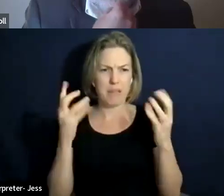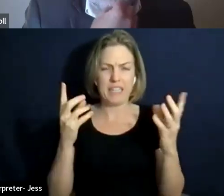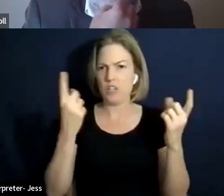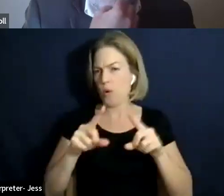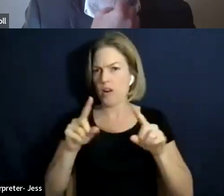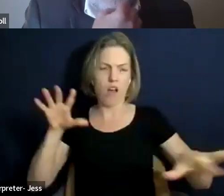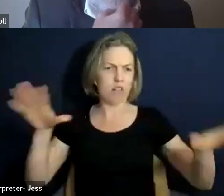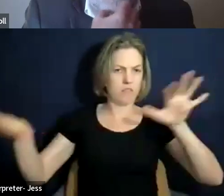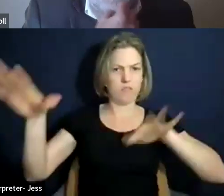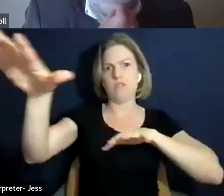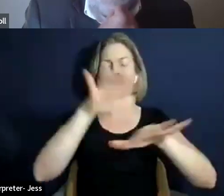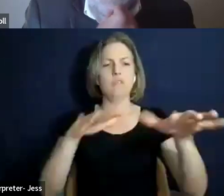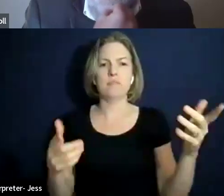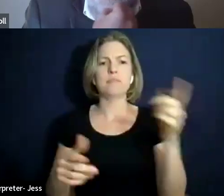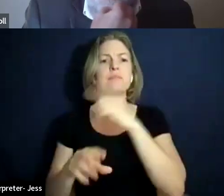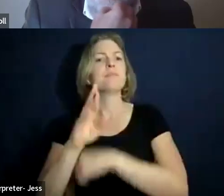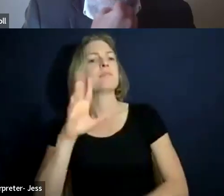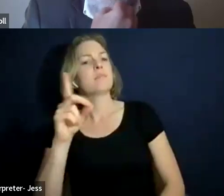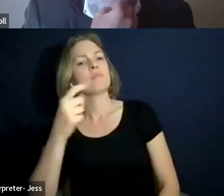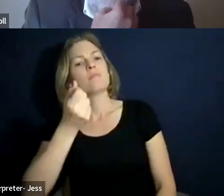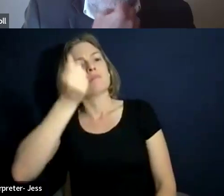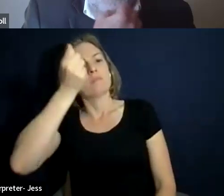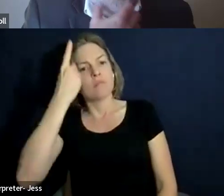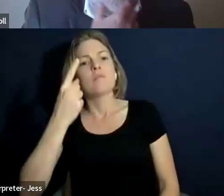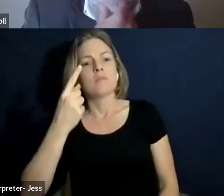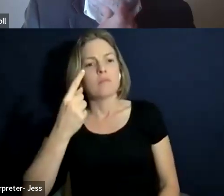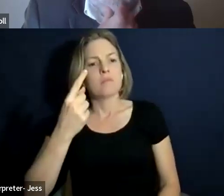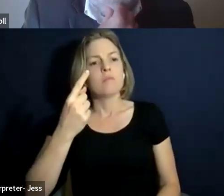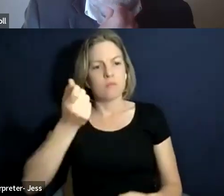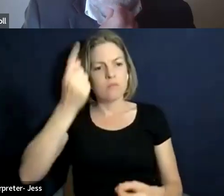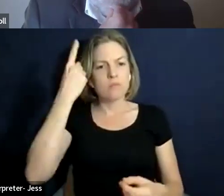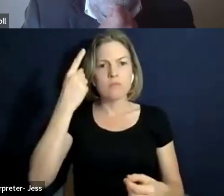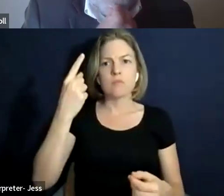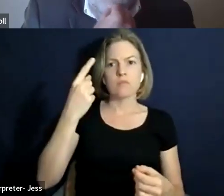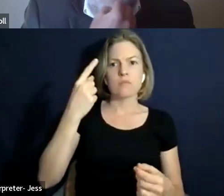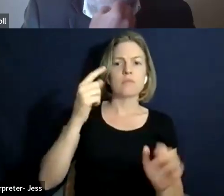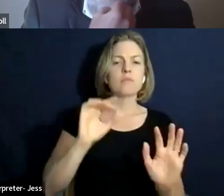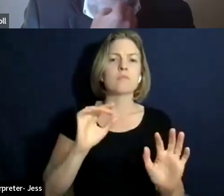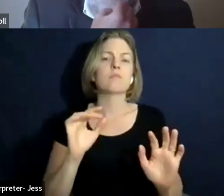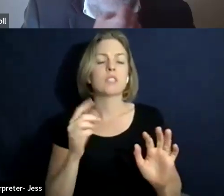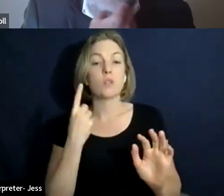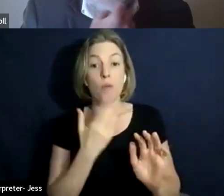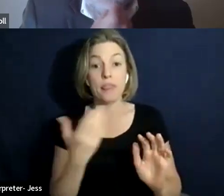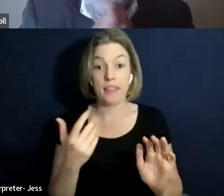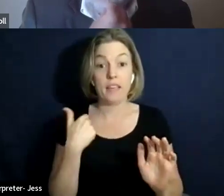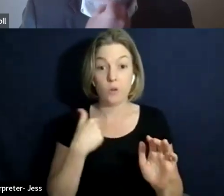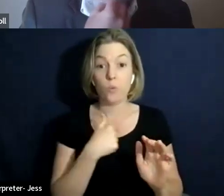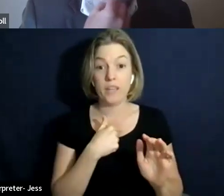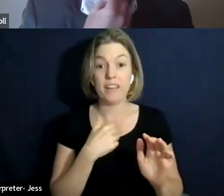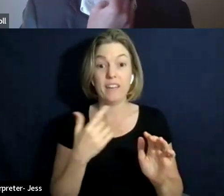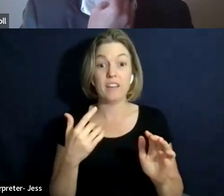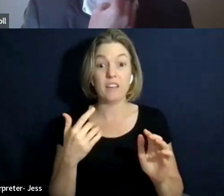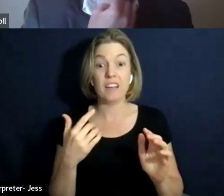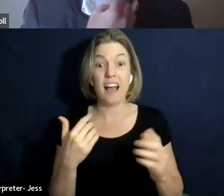area. Understood. And it's a well-taken point. One of the things that we do get constrained by